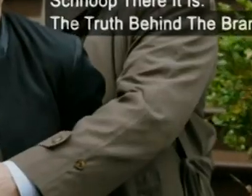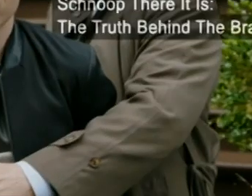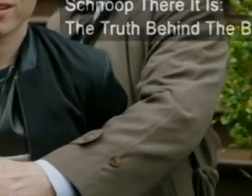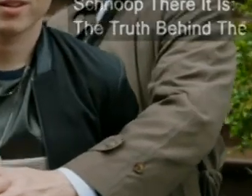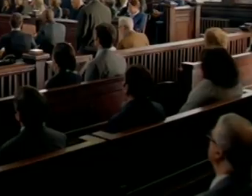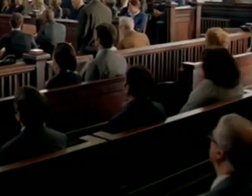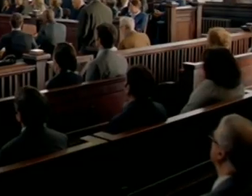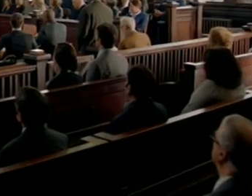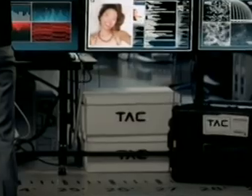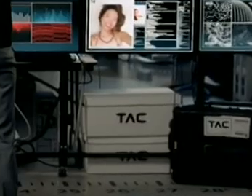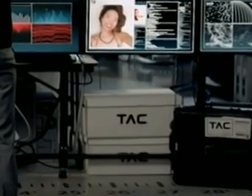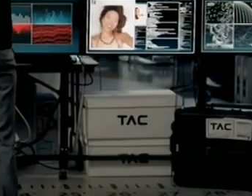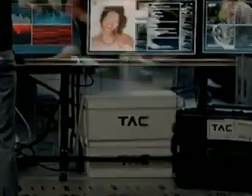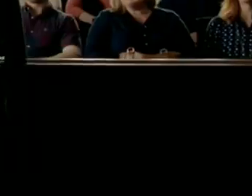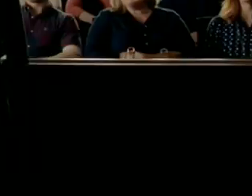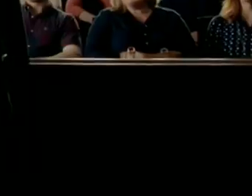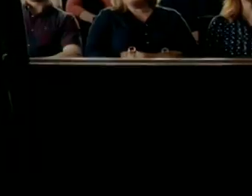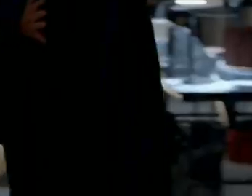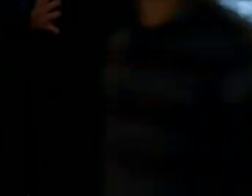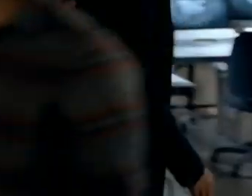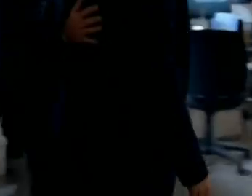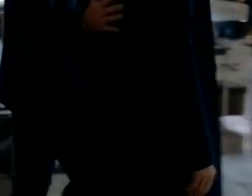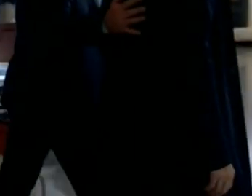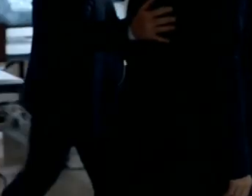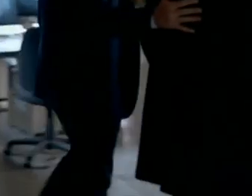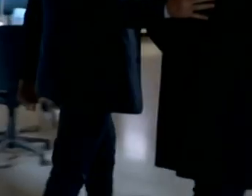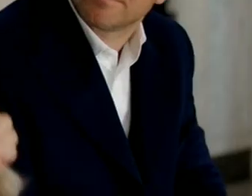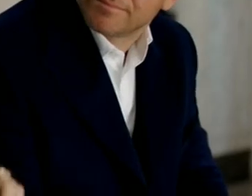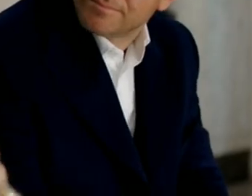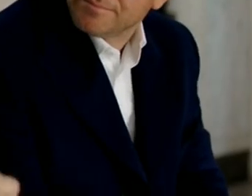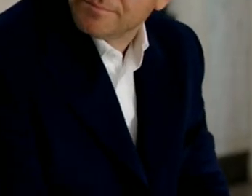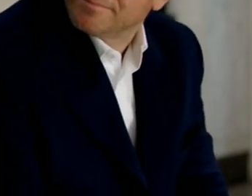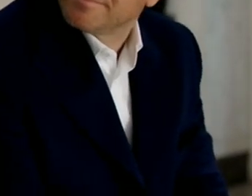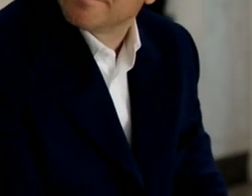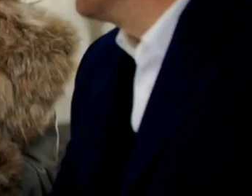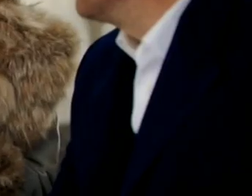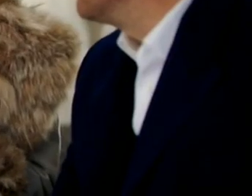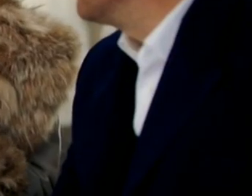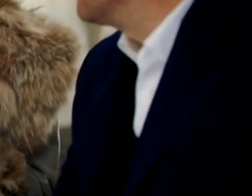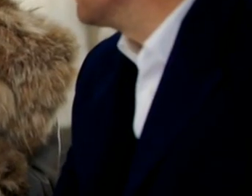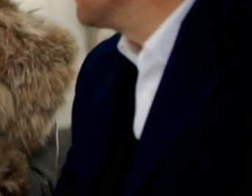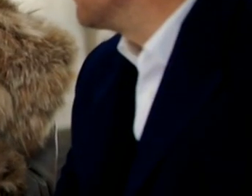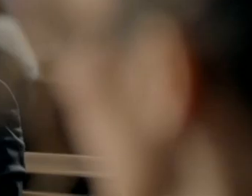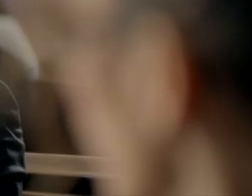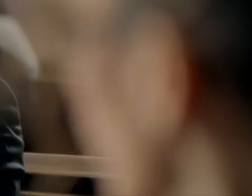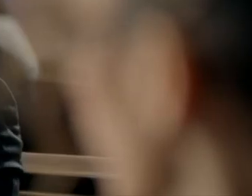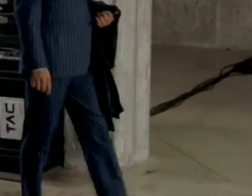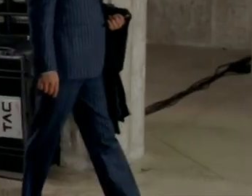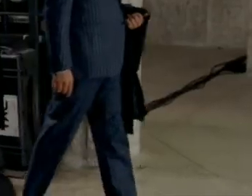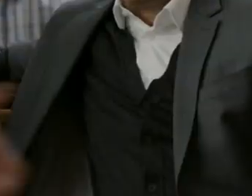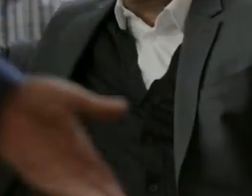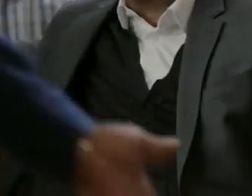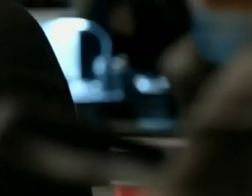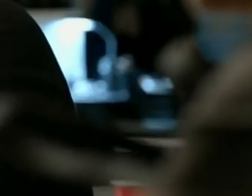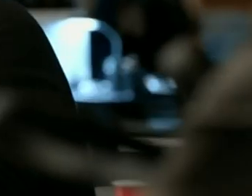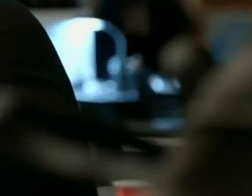any criminal case, you must win over the jury. I know what they're thinking from the beginning. He told me about you. Thinks you're some kind of magician. I